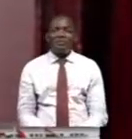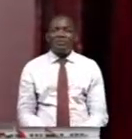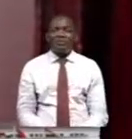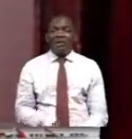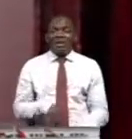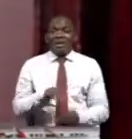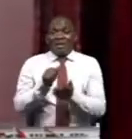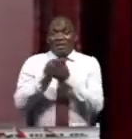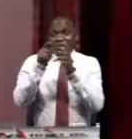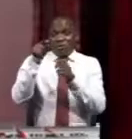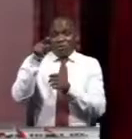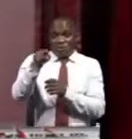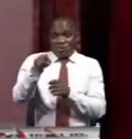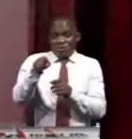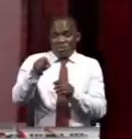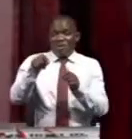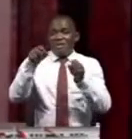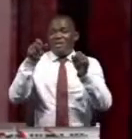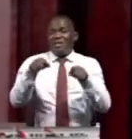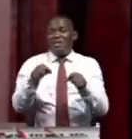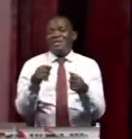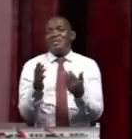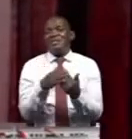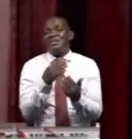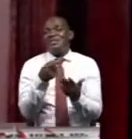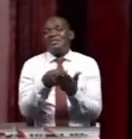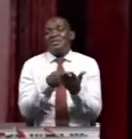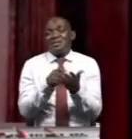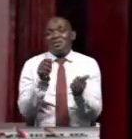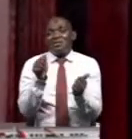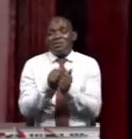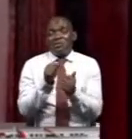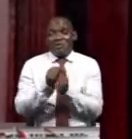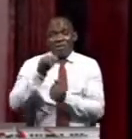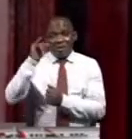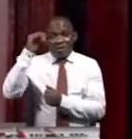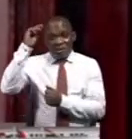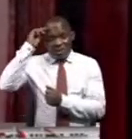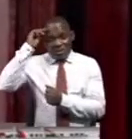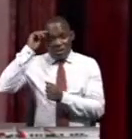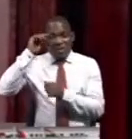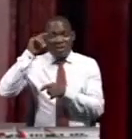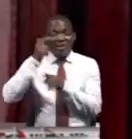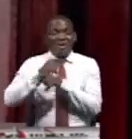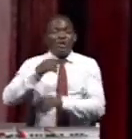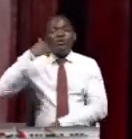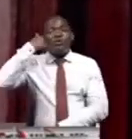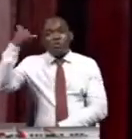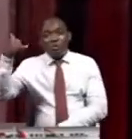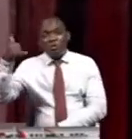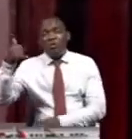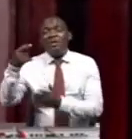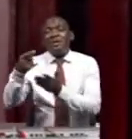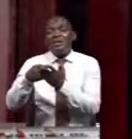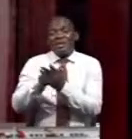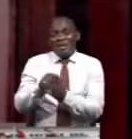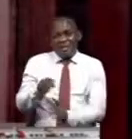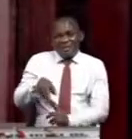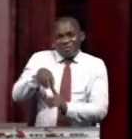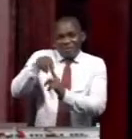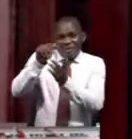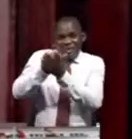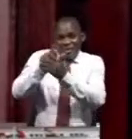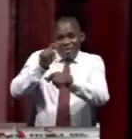that you could have discussed with him on the phone, especially at the critical time